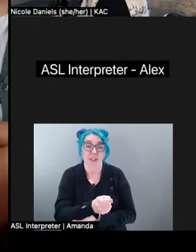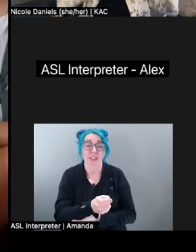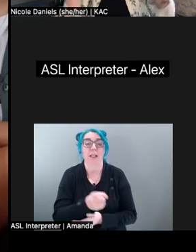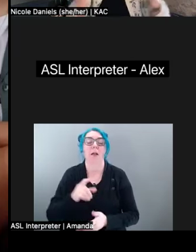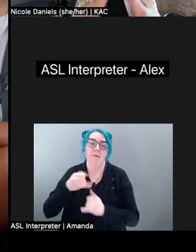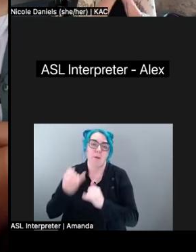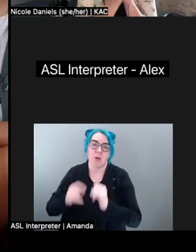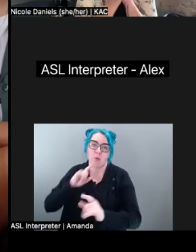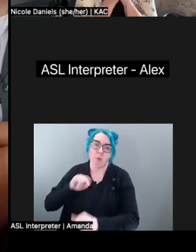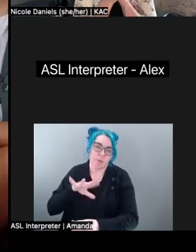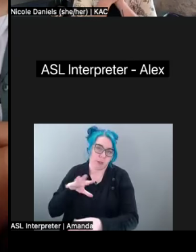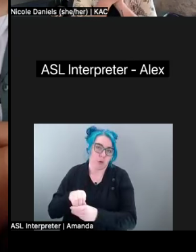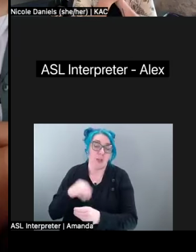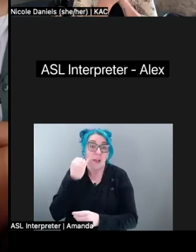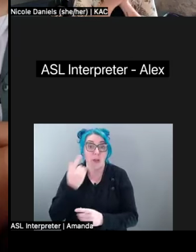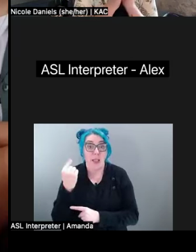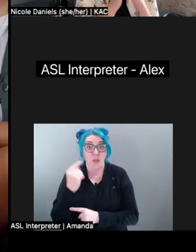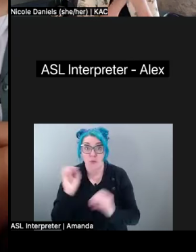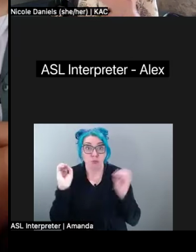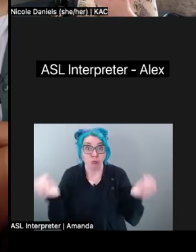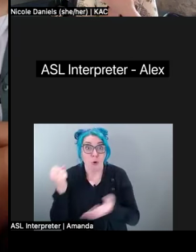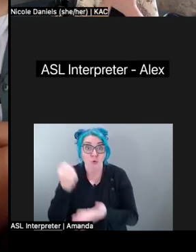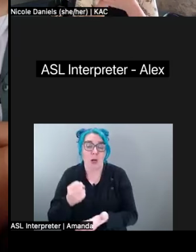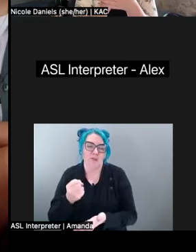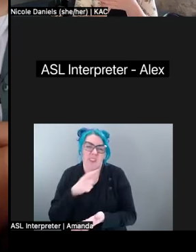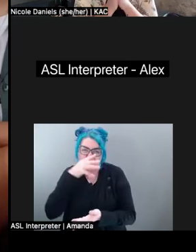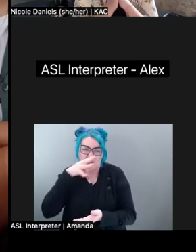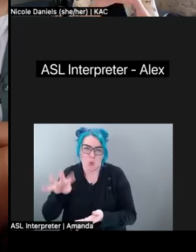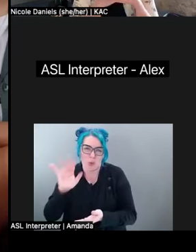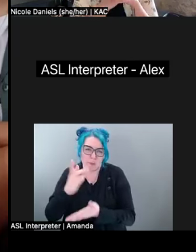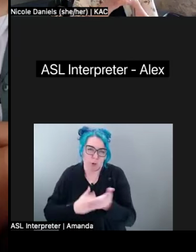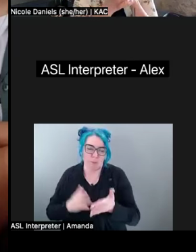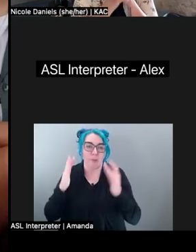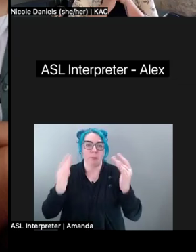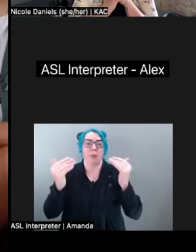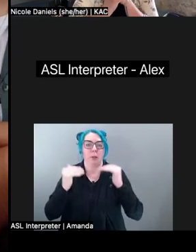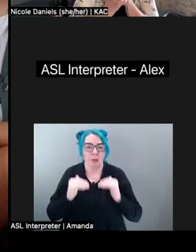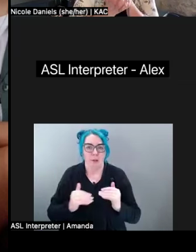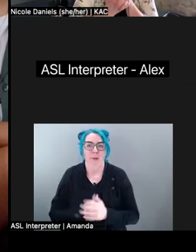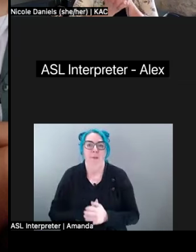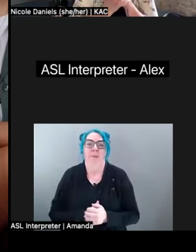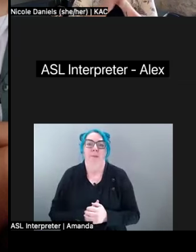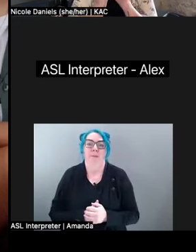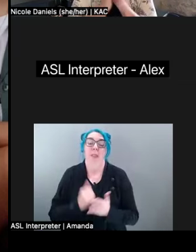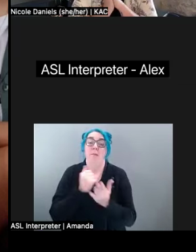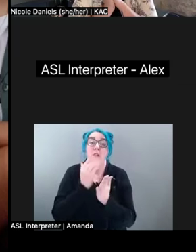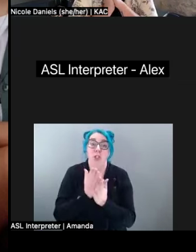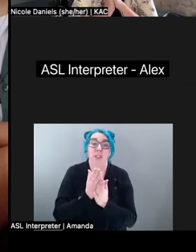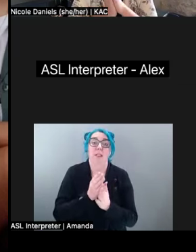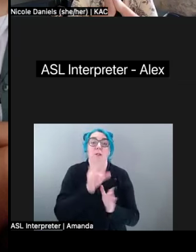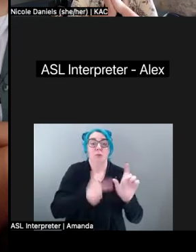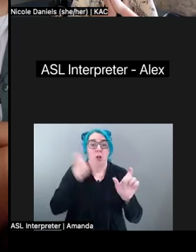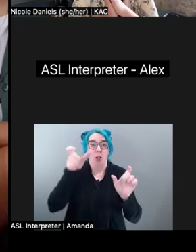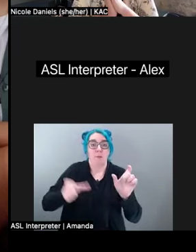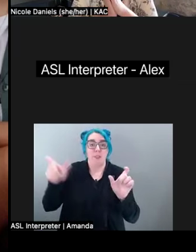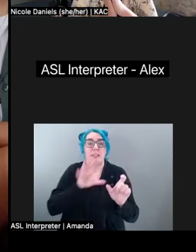Okay, the budget form has to be completed. So you're filling out columns C to G, and you have to submit it as an Excel file. Please do